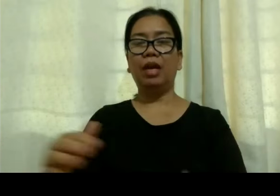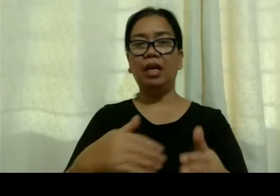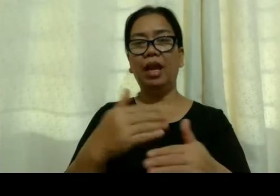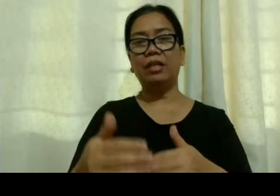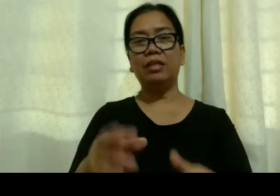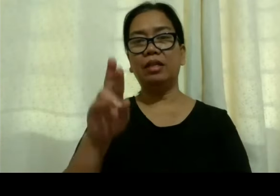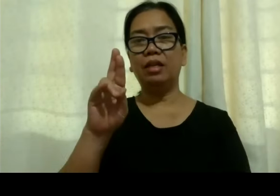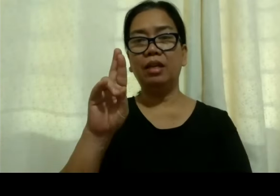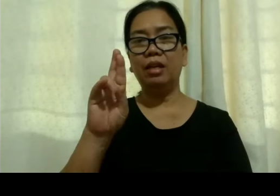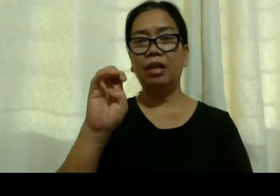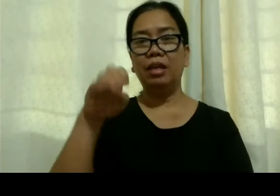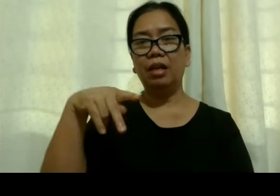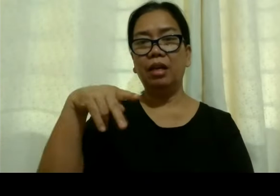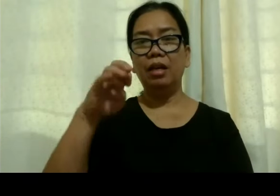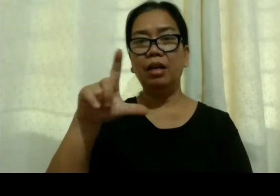Okay, next.